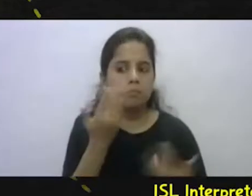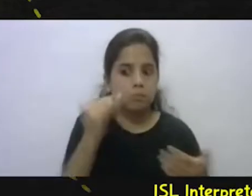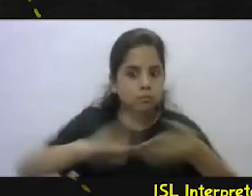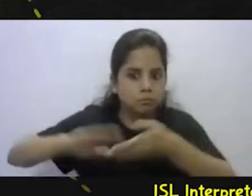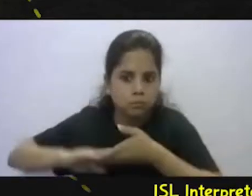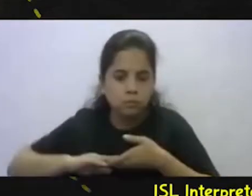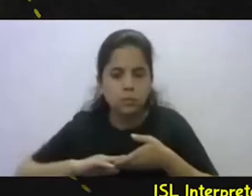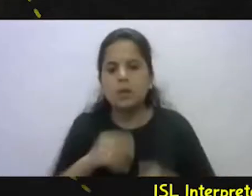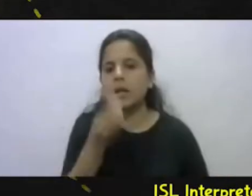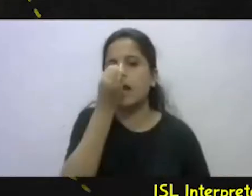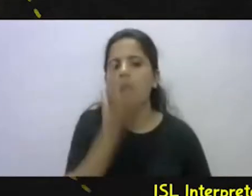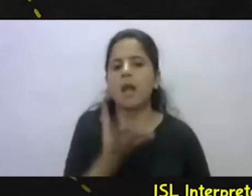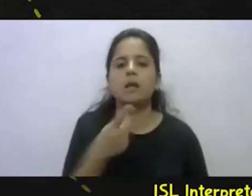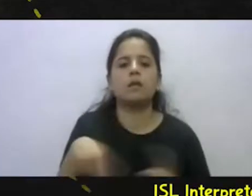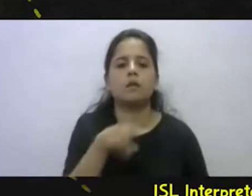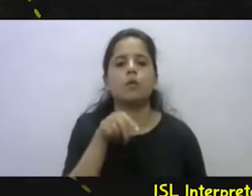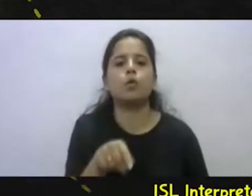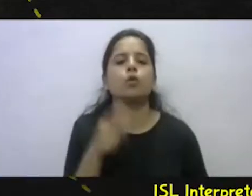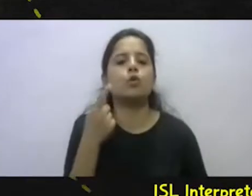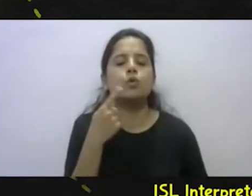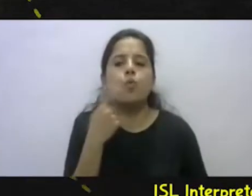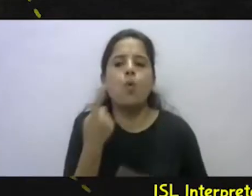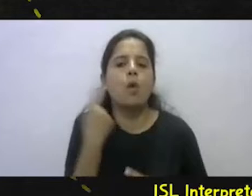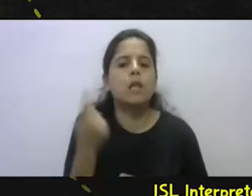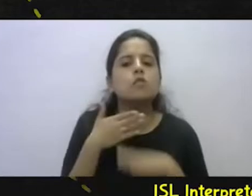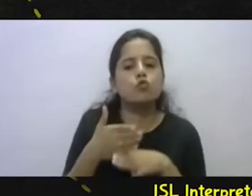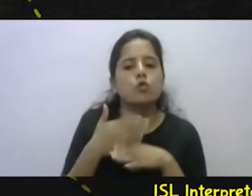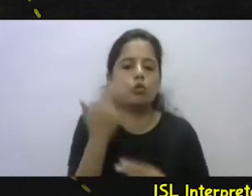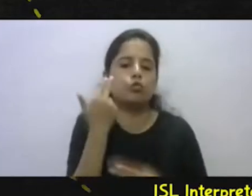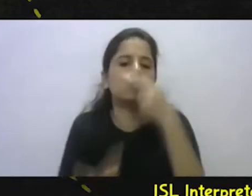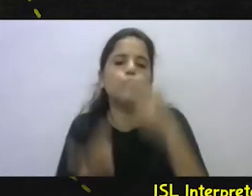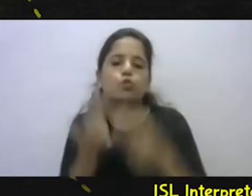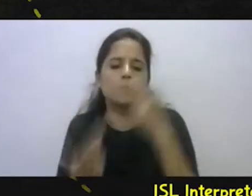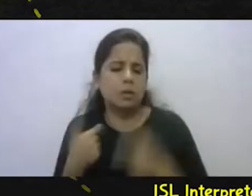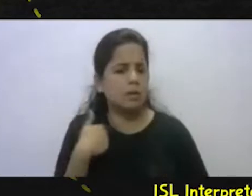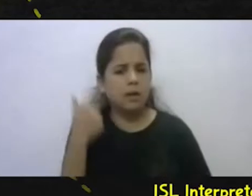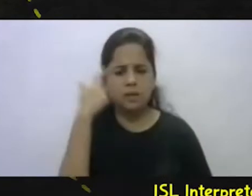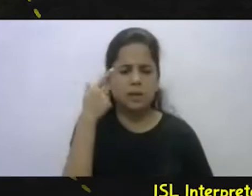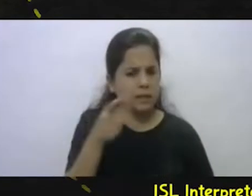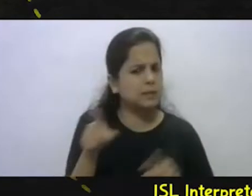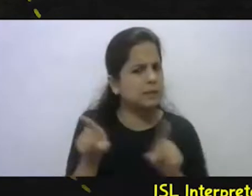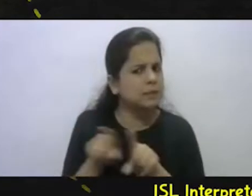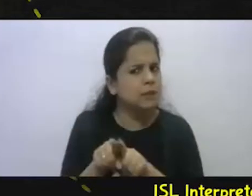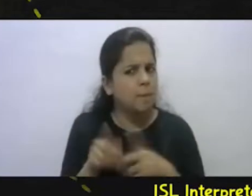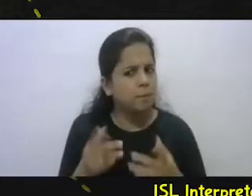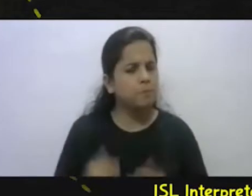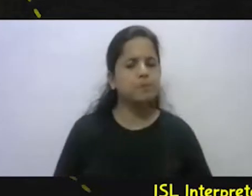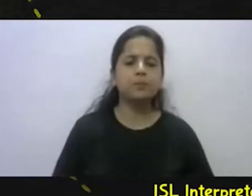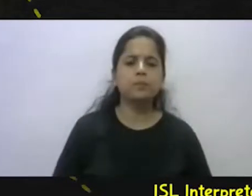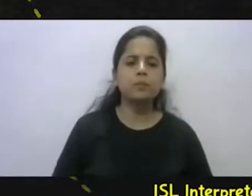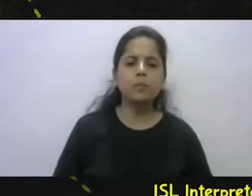the easiest way to build the narrative is to just share the stories. So I think there's also this kind